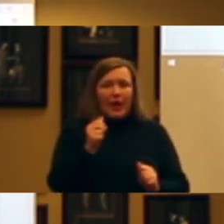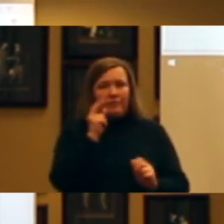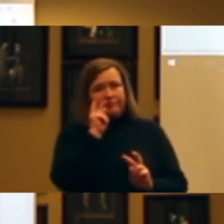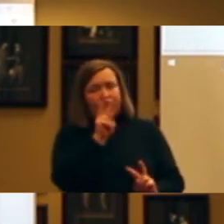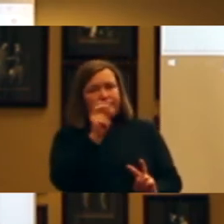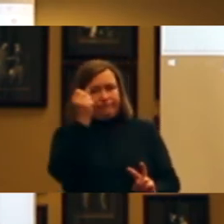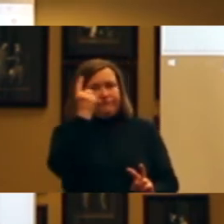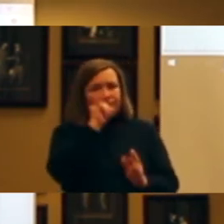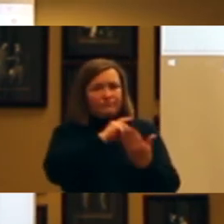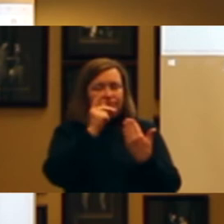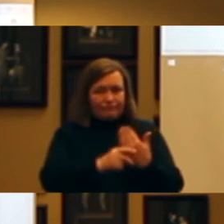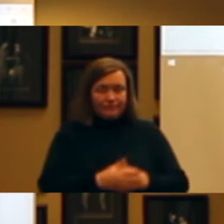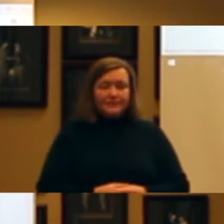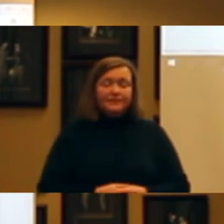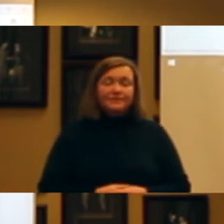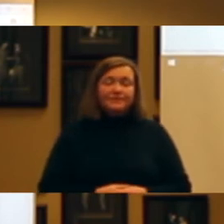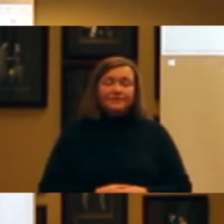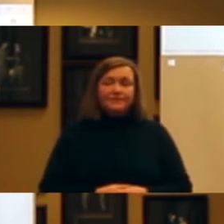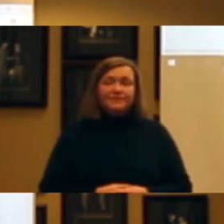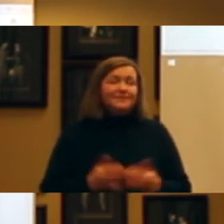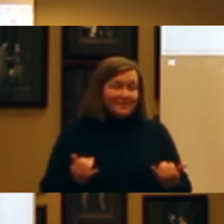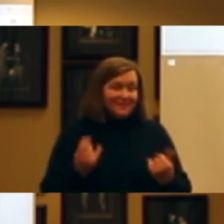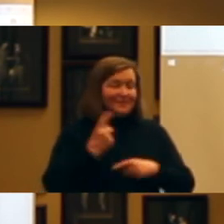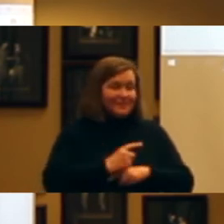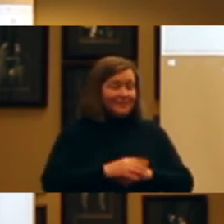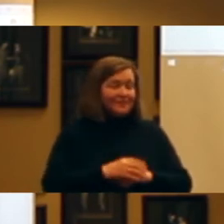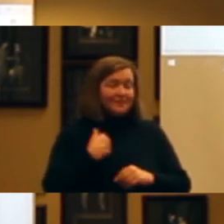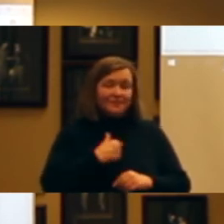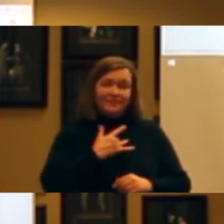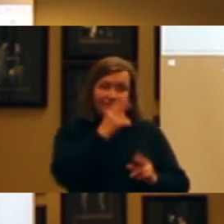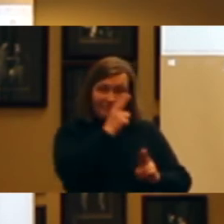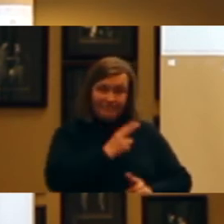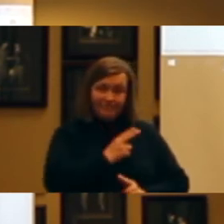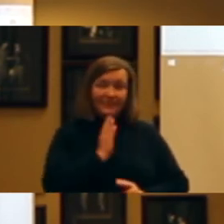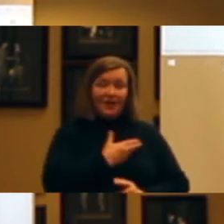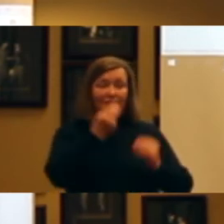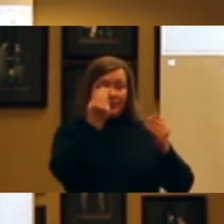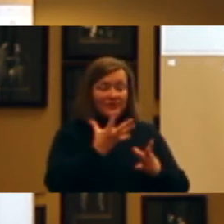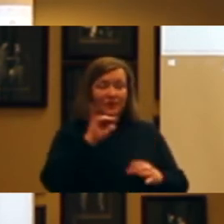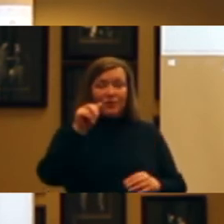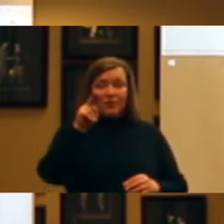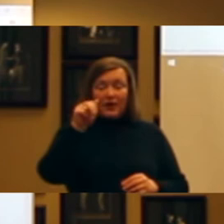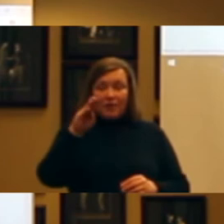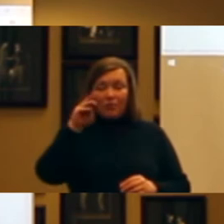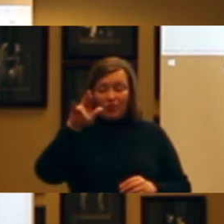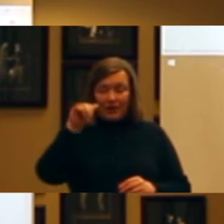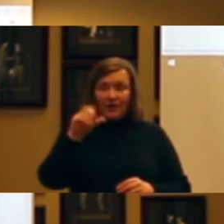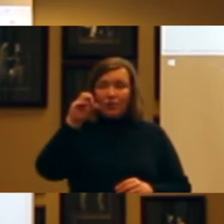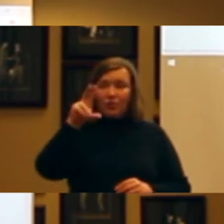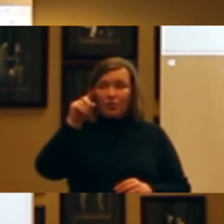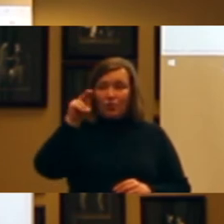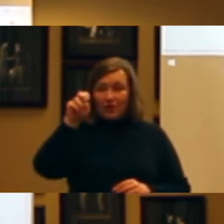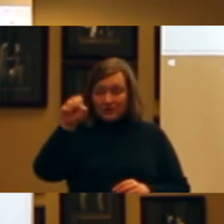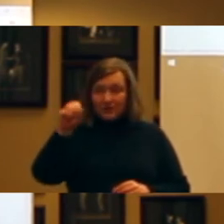everyone who attend as well. All right, so today we are honored to have Professor Juana Maria